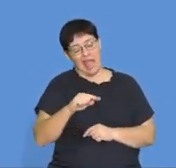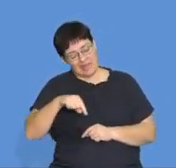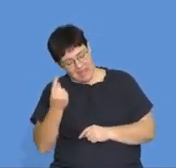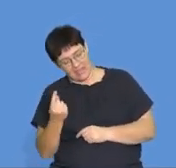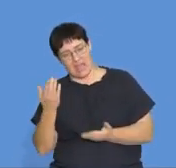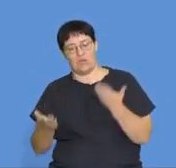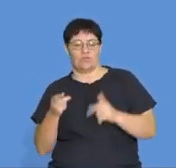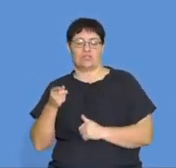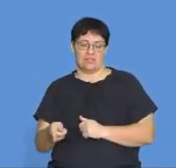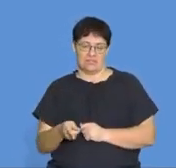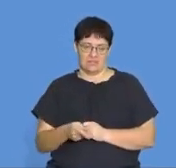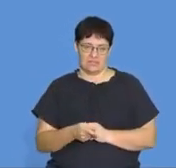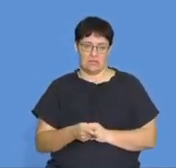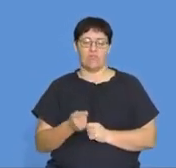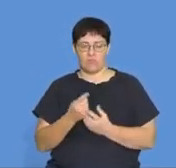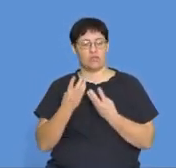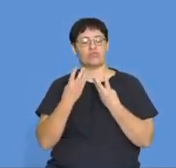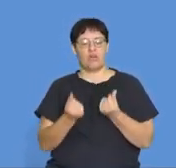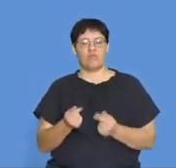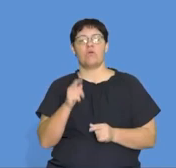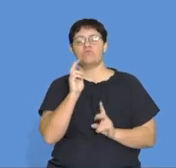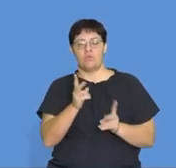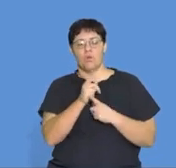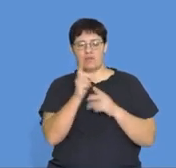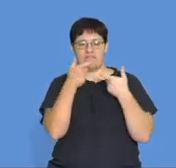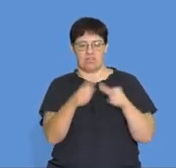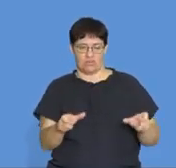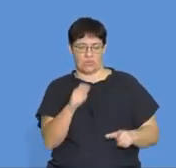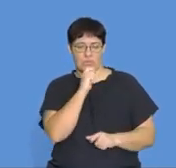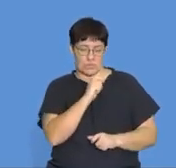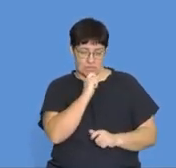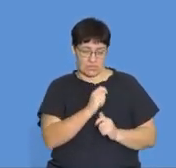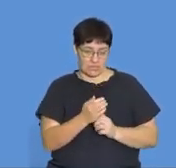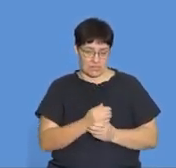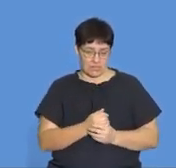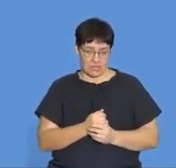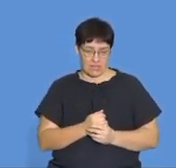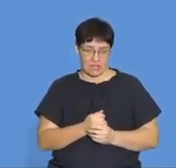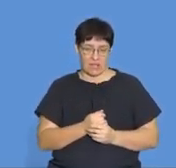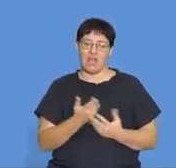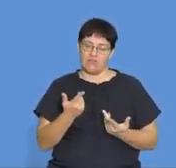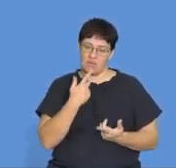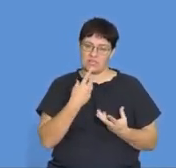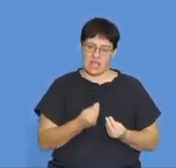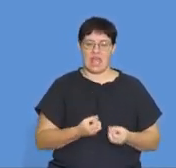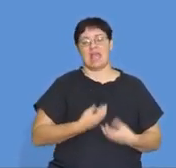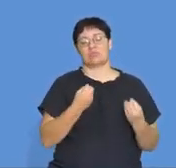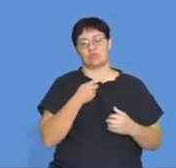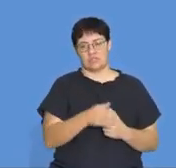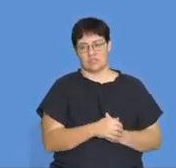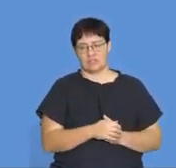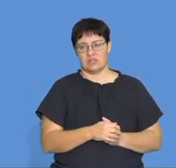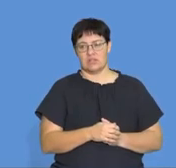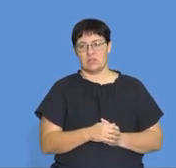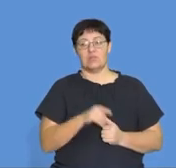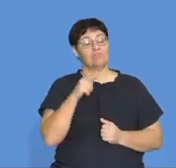of equation, which we solve normally using factorization, as we spoke about when we're talking about the expressions.